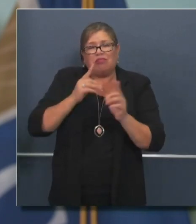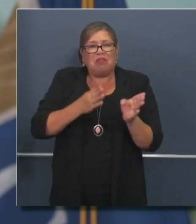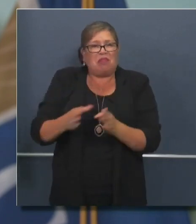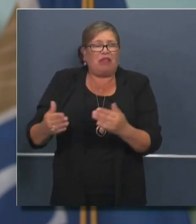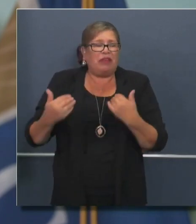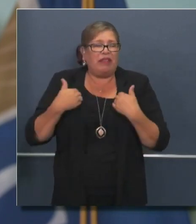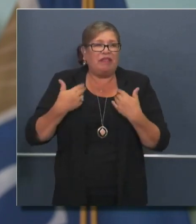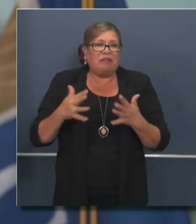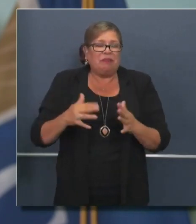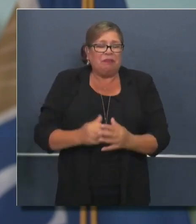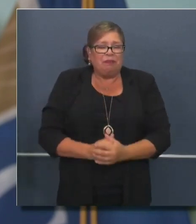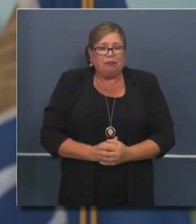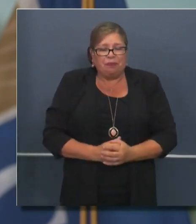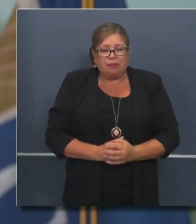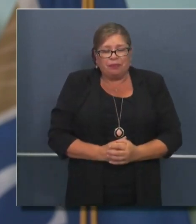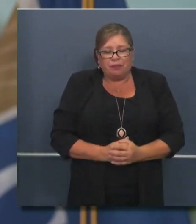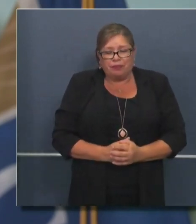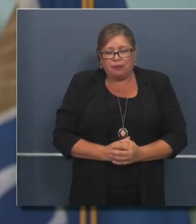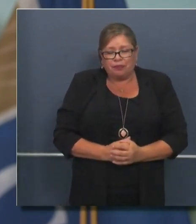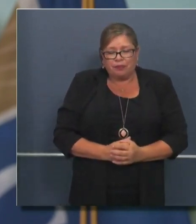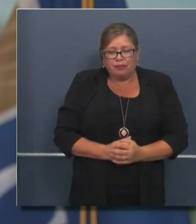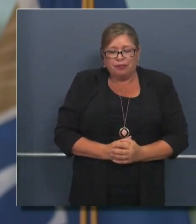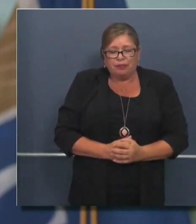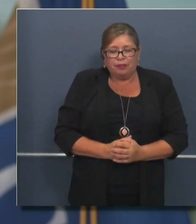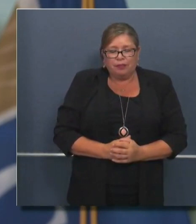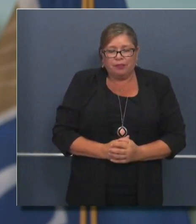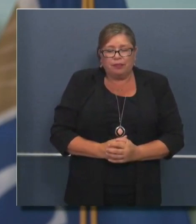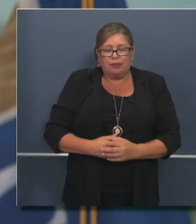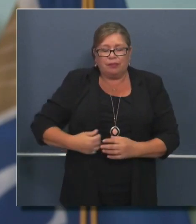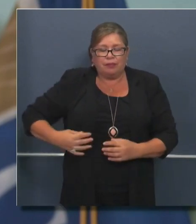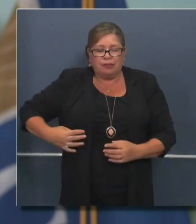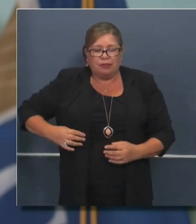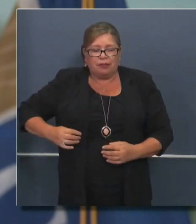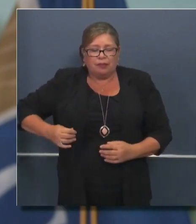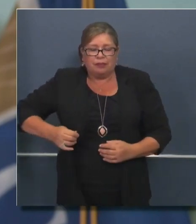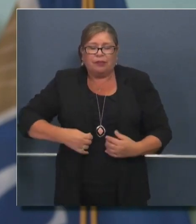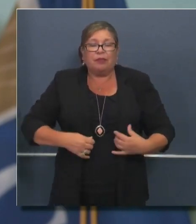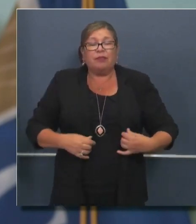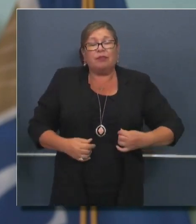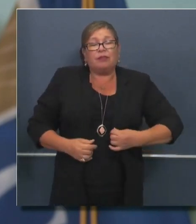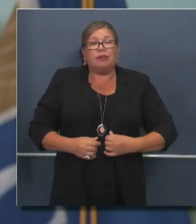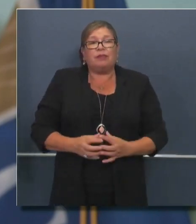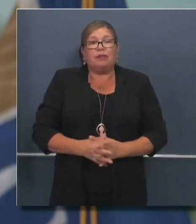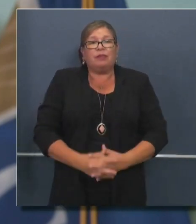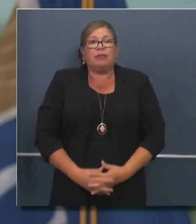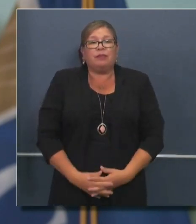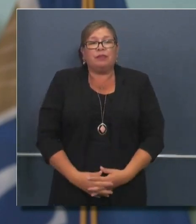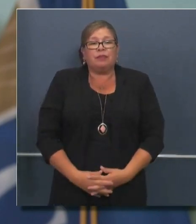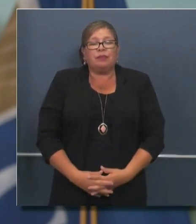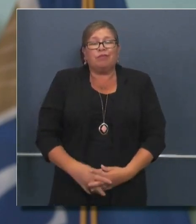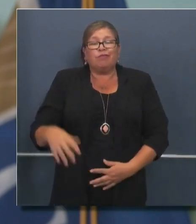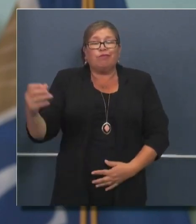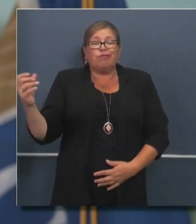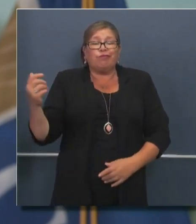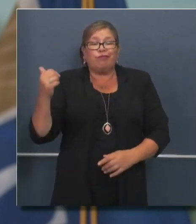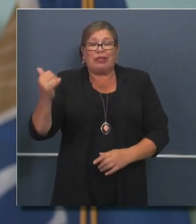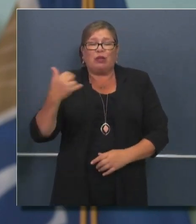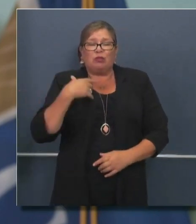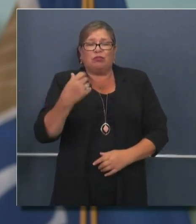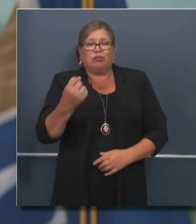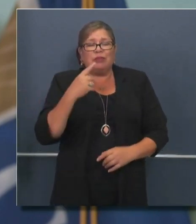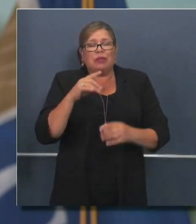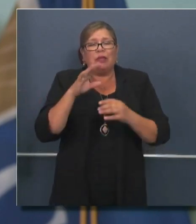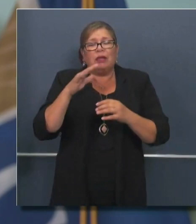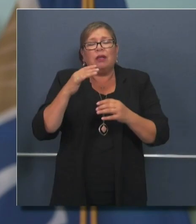Hi, Governor. So much to ask you about today, but President Trump has tweeted and spoken repeatedly the last couple of days, highly critical,